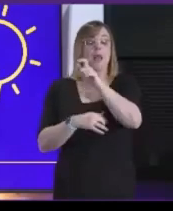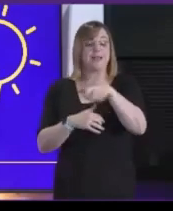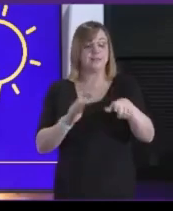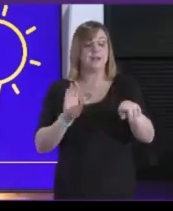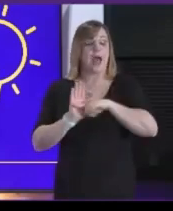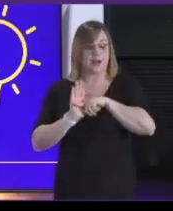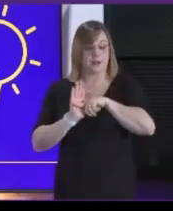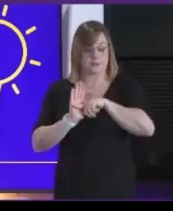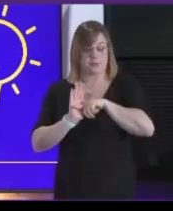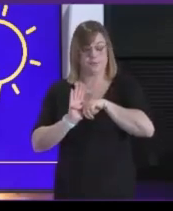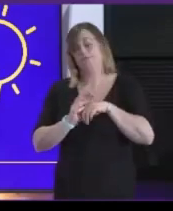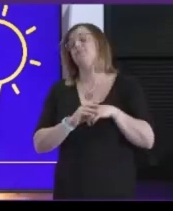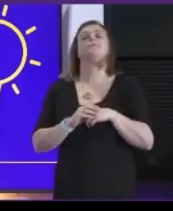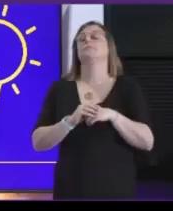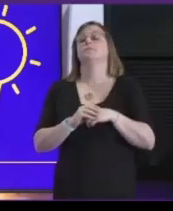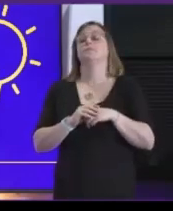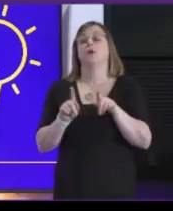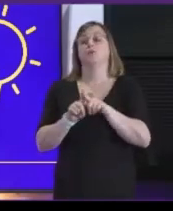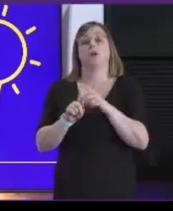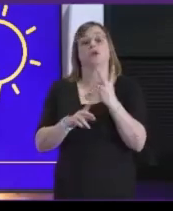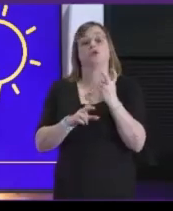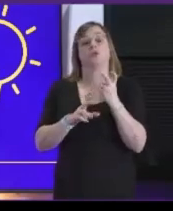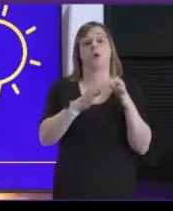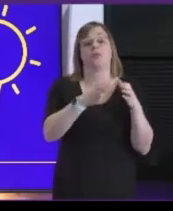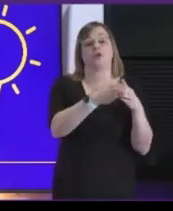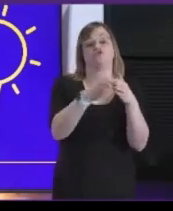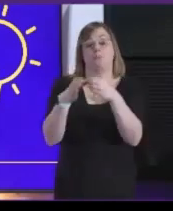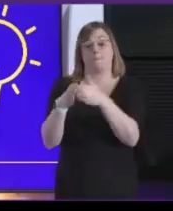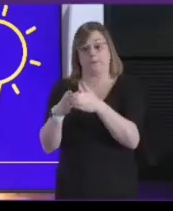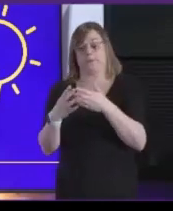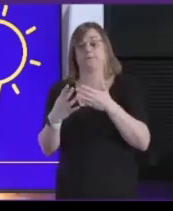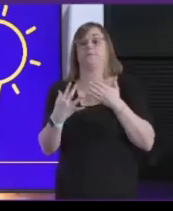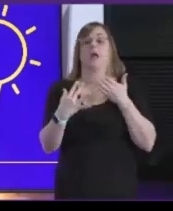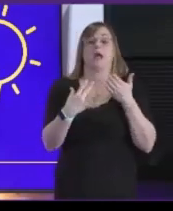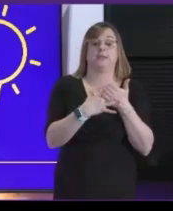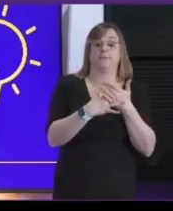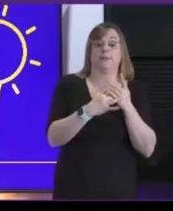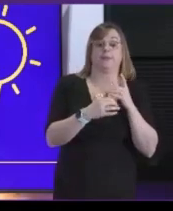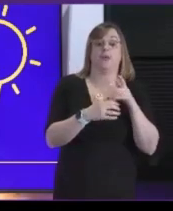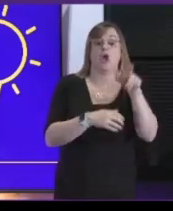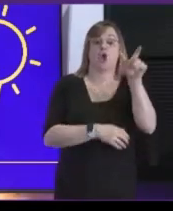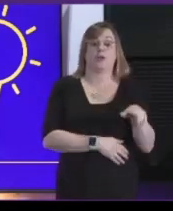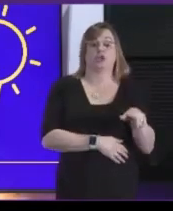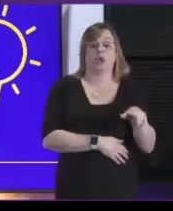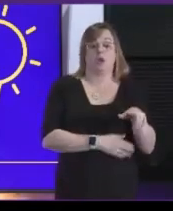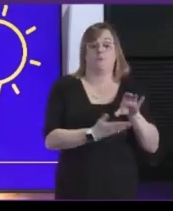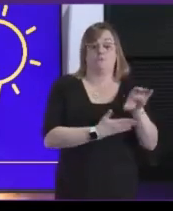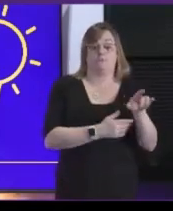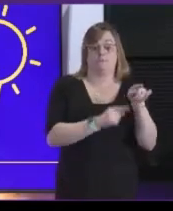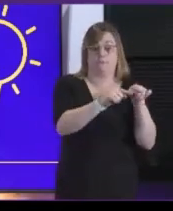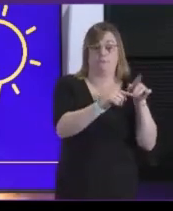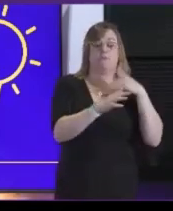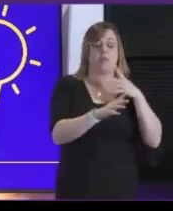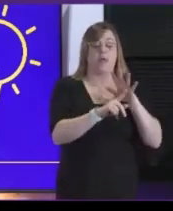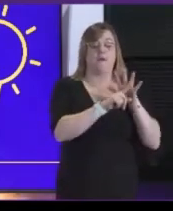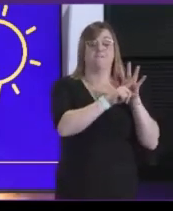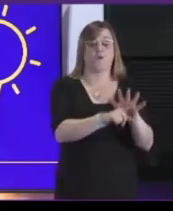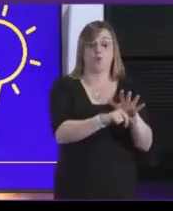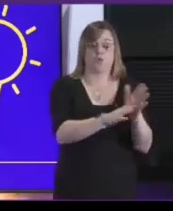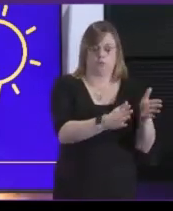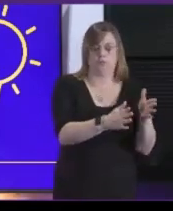along with two other sort of groups, the Accessibility Commissioner who is the enforcement